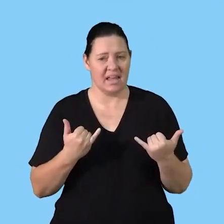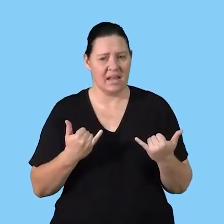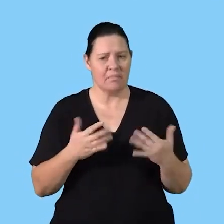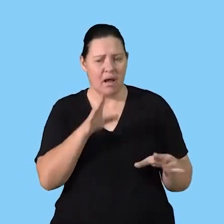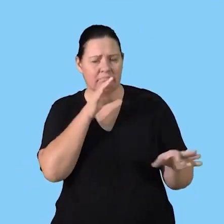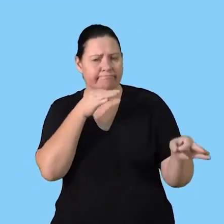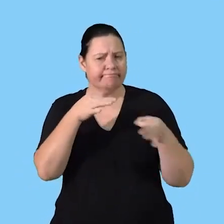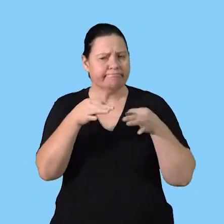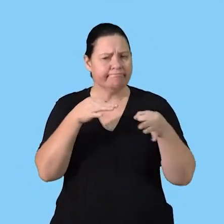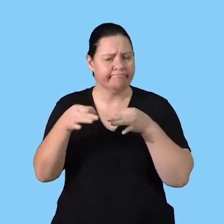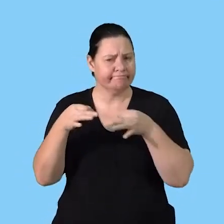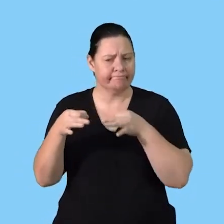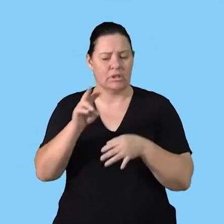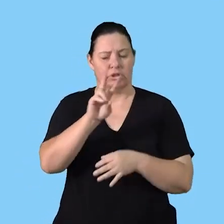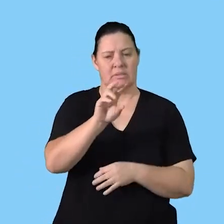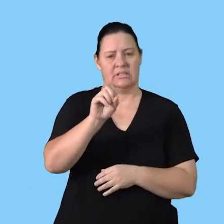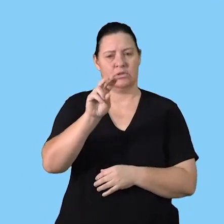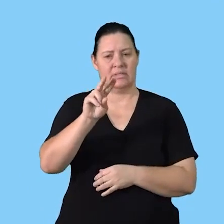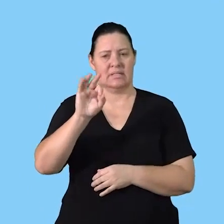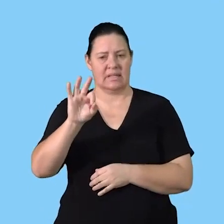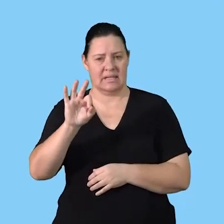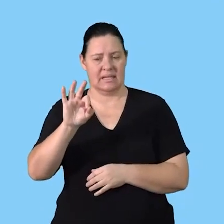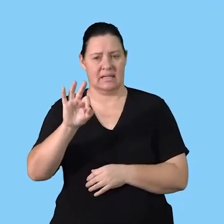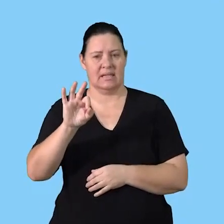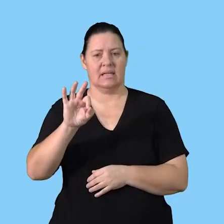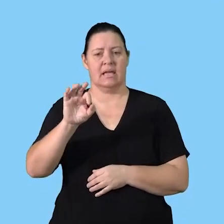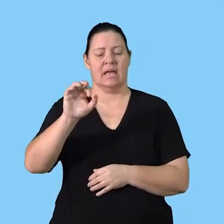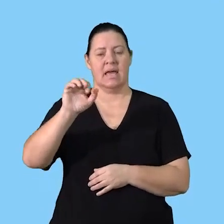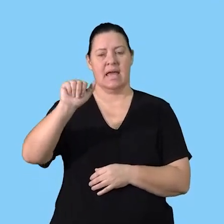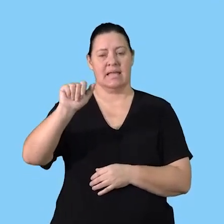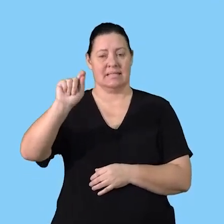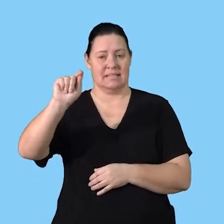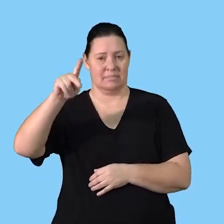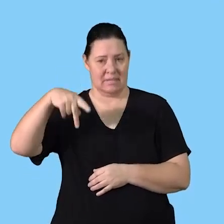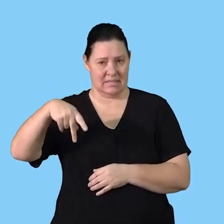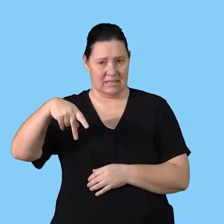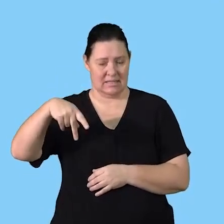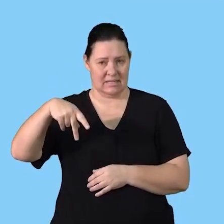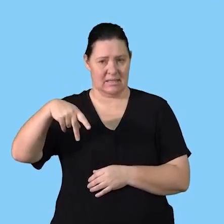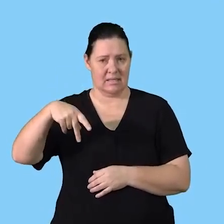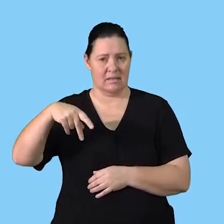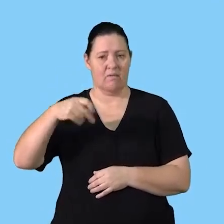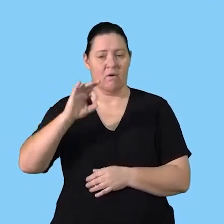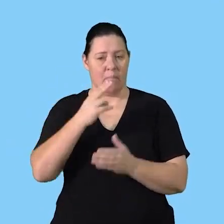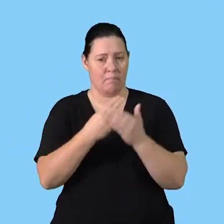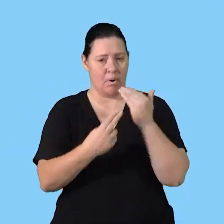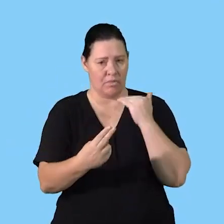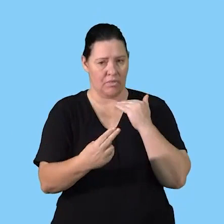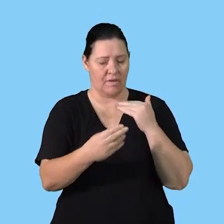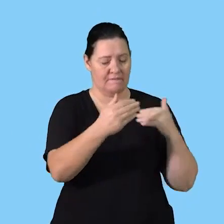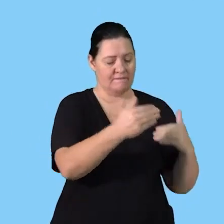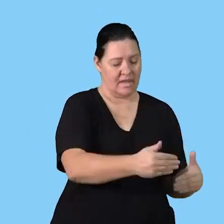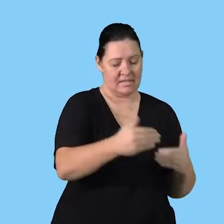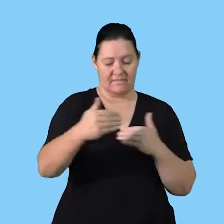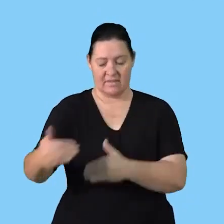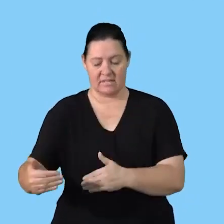I'm going to take you through the 2023 Annual Teaching Plans for